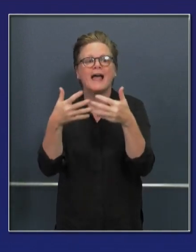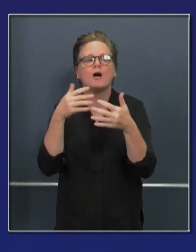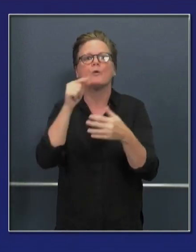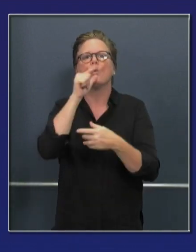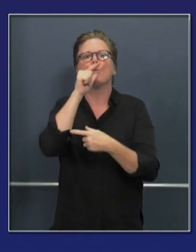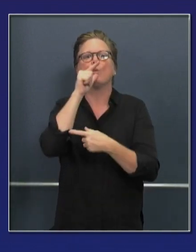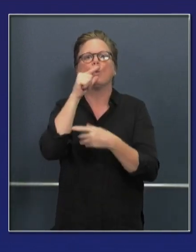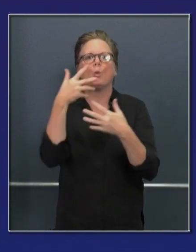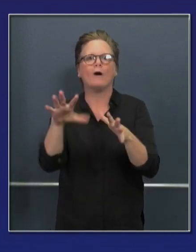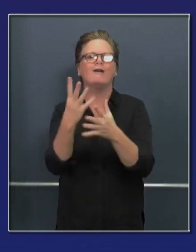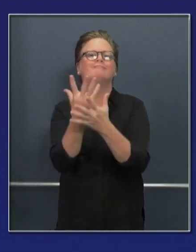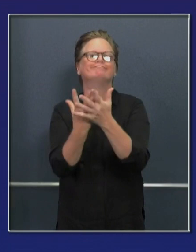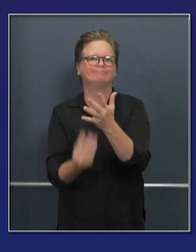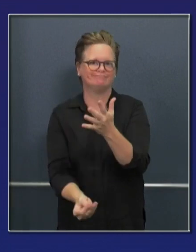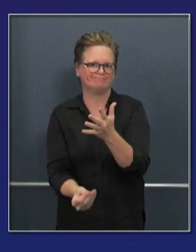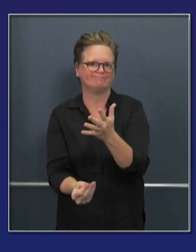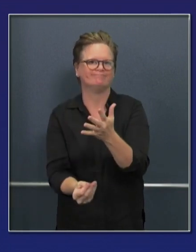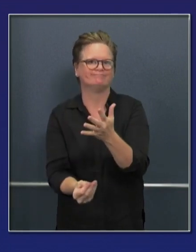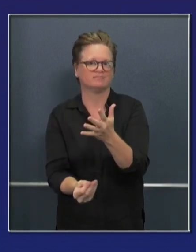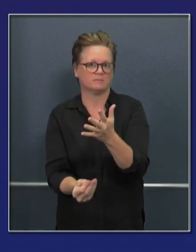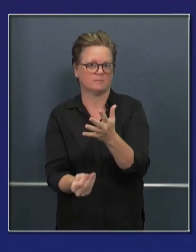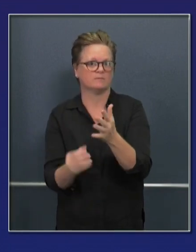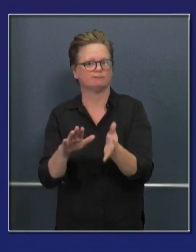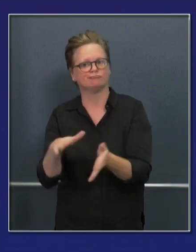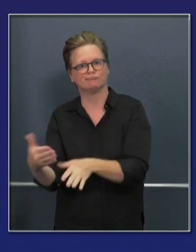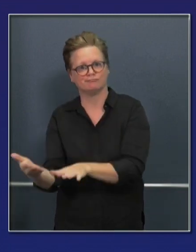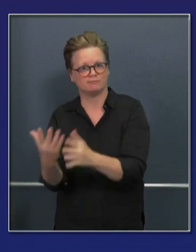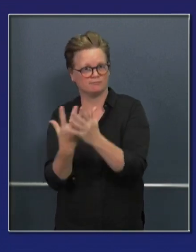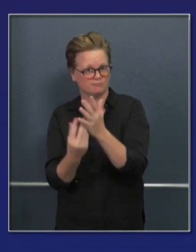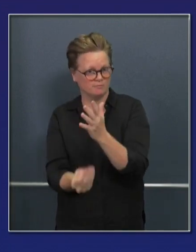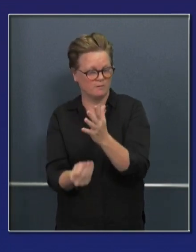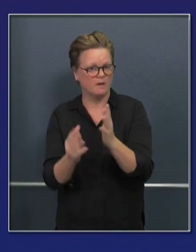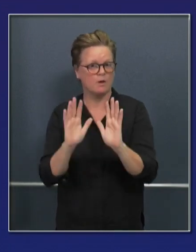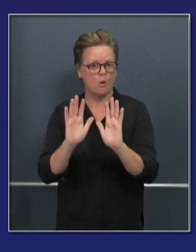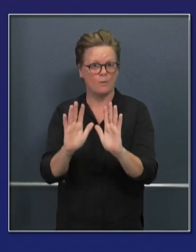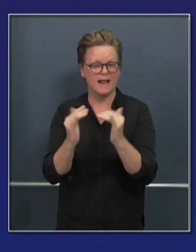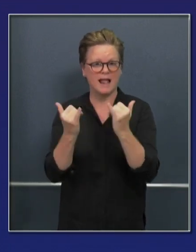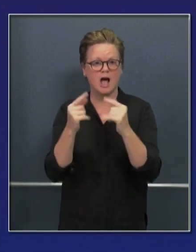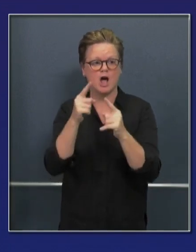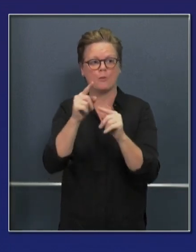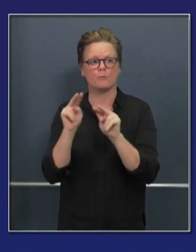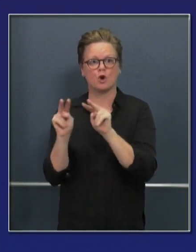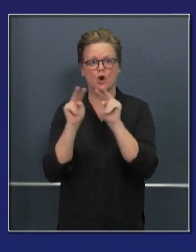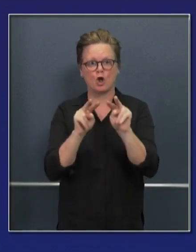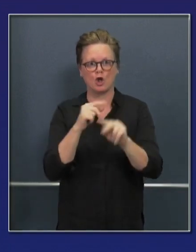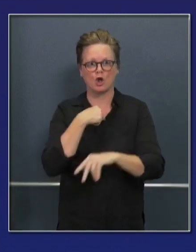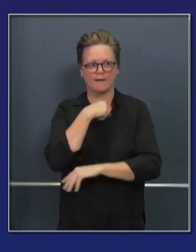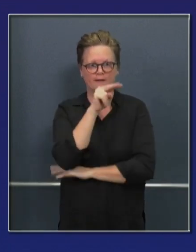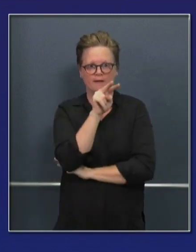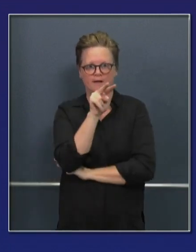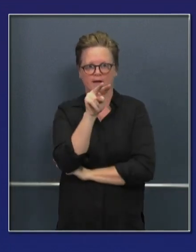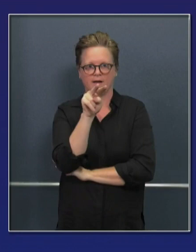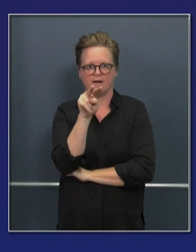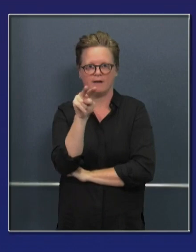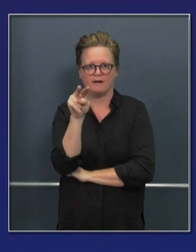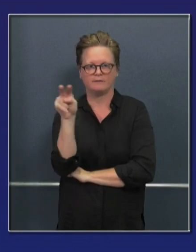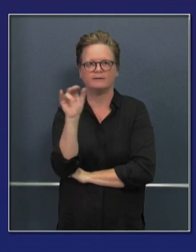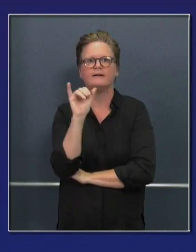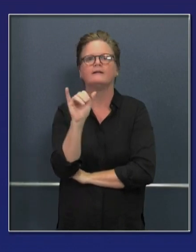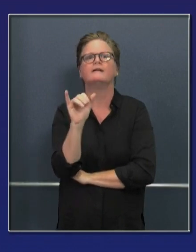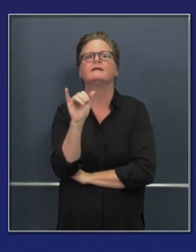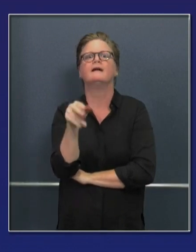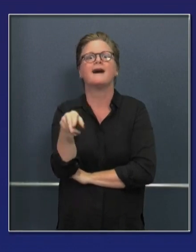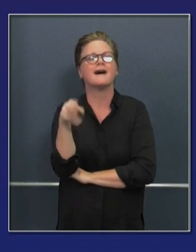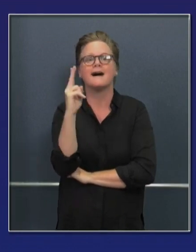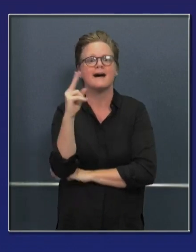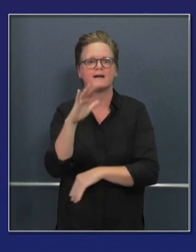with you as a state, and that is around Latinos. We see a disproportionately higher number